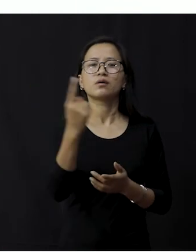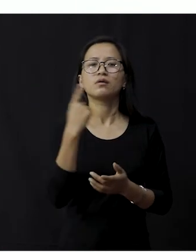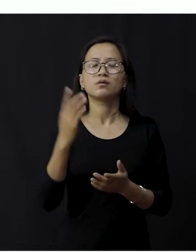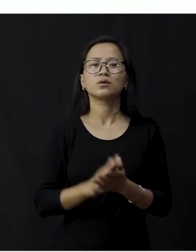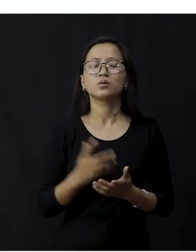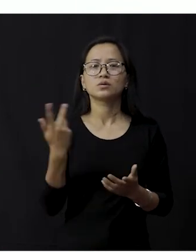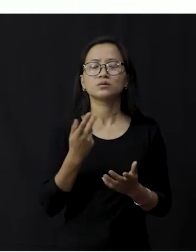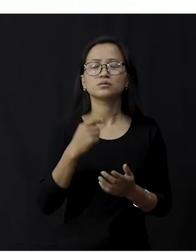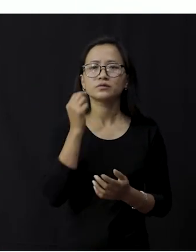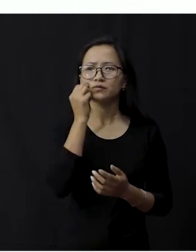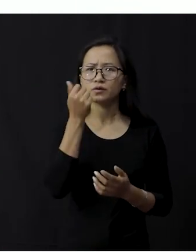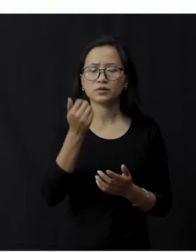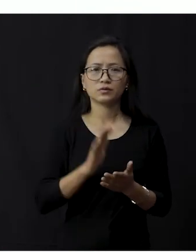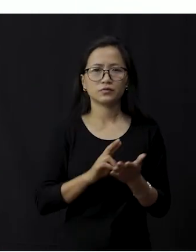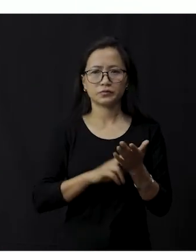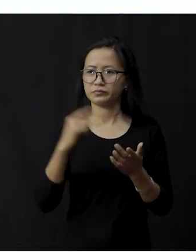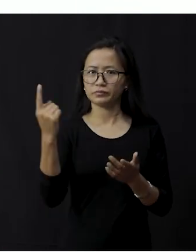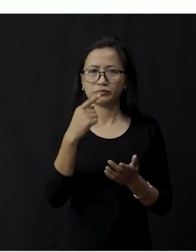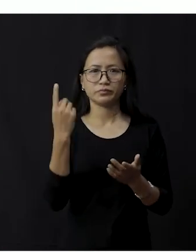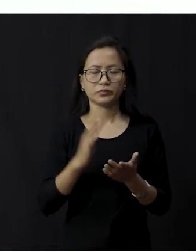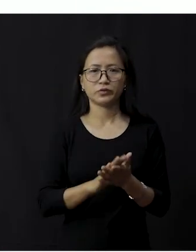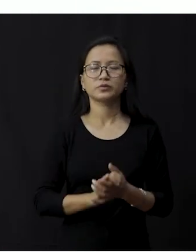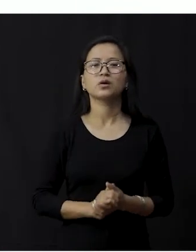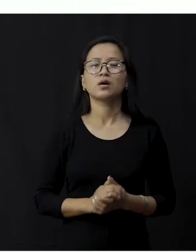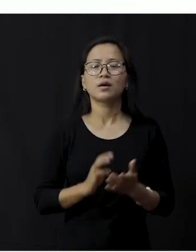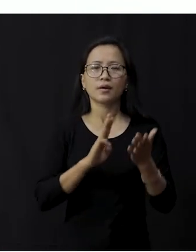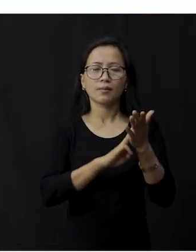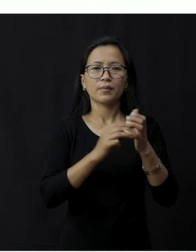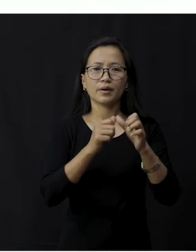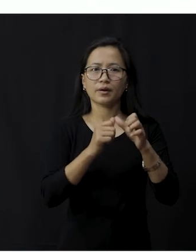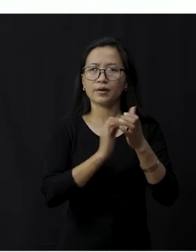is the father of our nation? Mahatma Gandhi. Spelling?